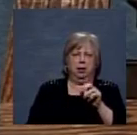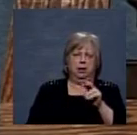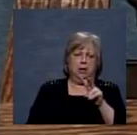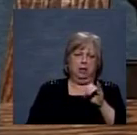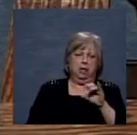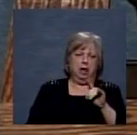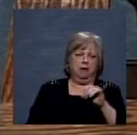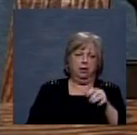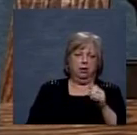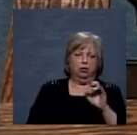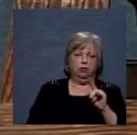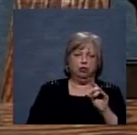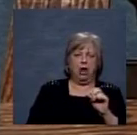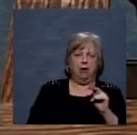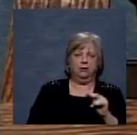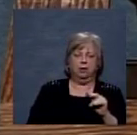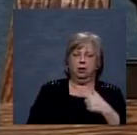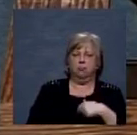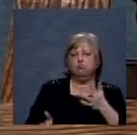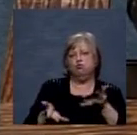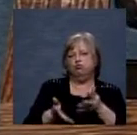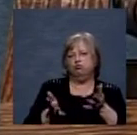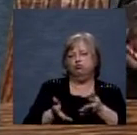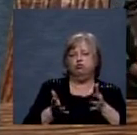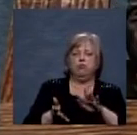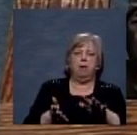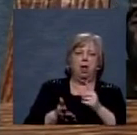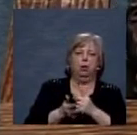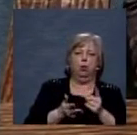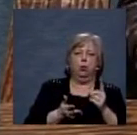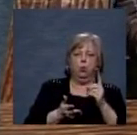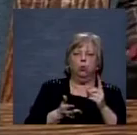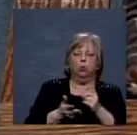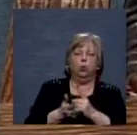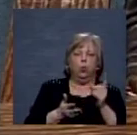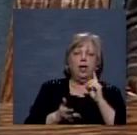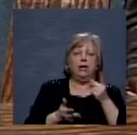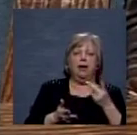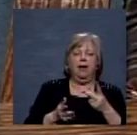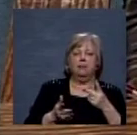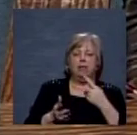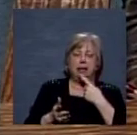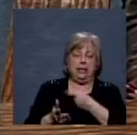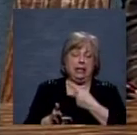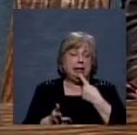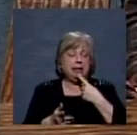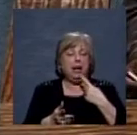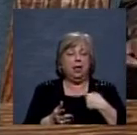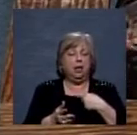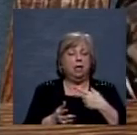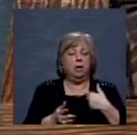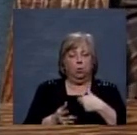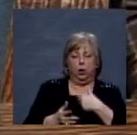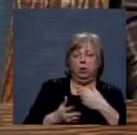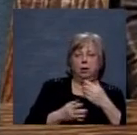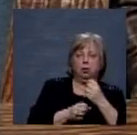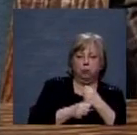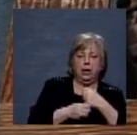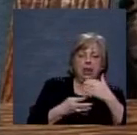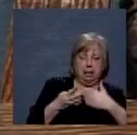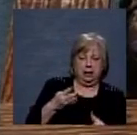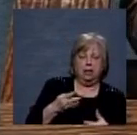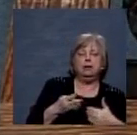had a conversation about a week and a half ago, and he said we would get some list of the lots to cut. But I have since gone